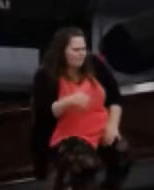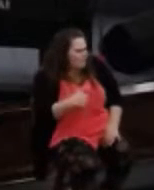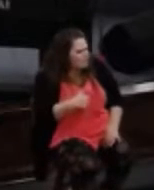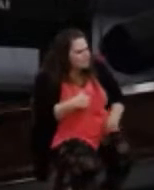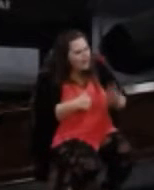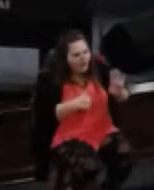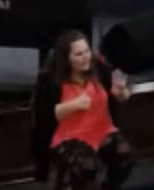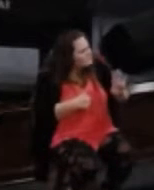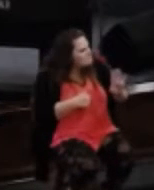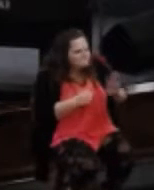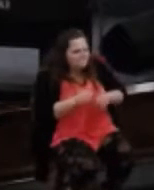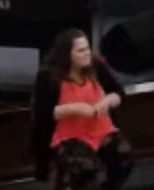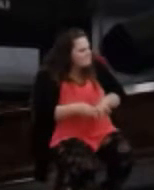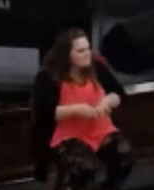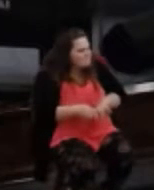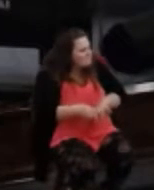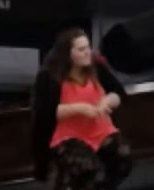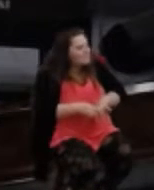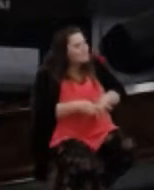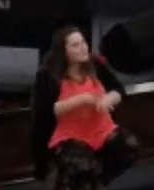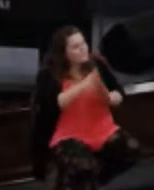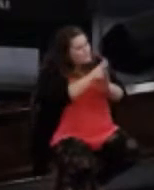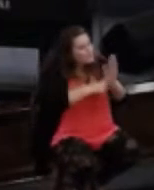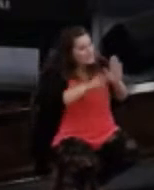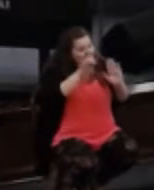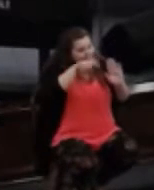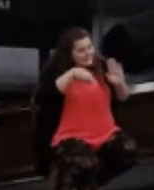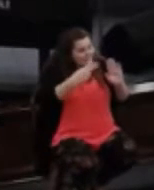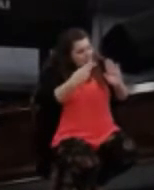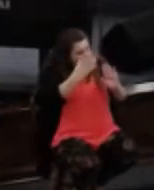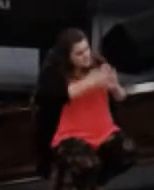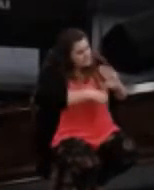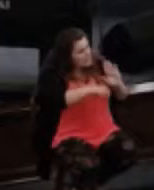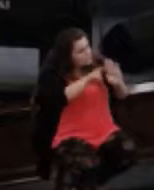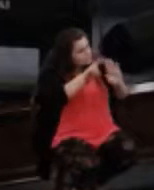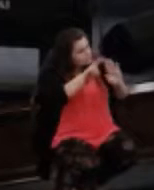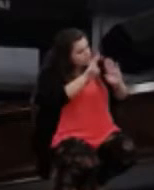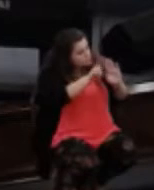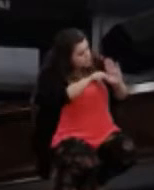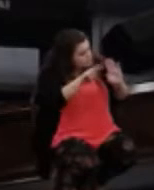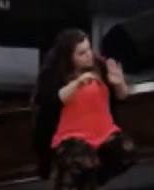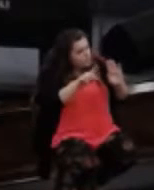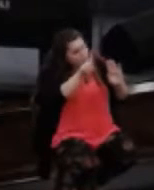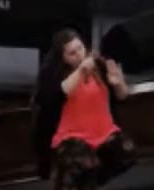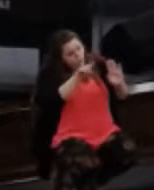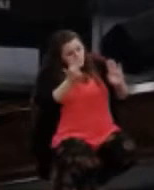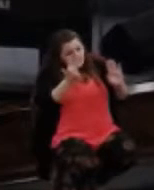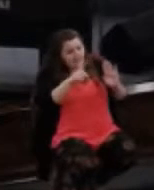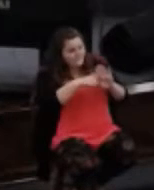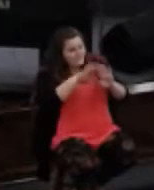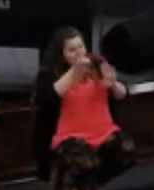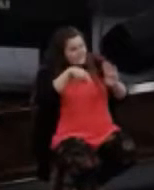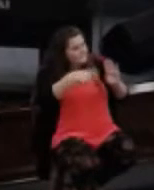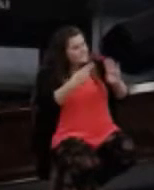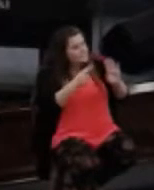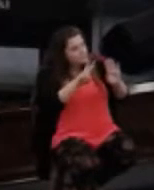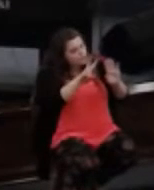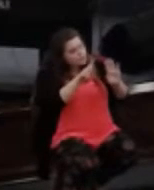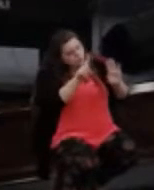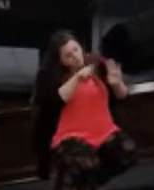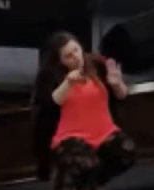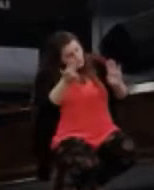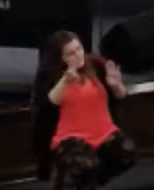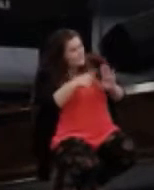But we read right in the beginning Ephesians chapter 2, verses 1 through 7. And Ephesians 2, verses 1 through